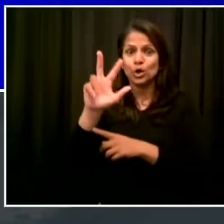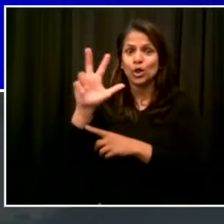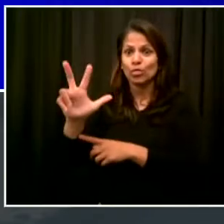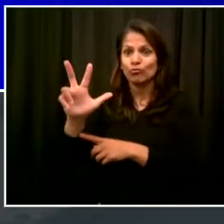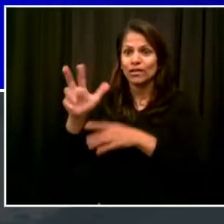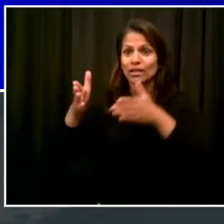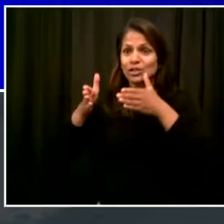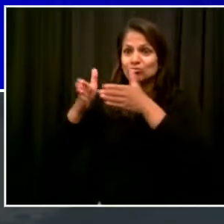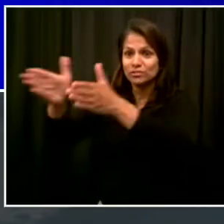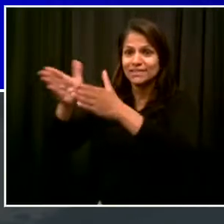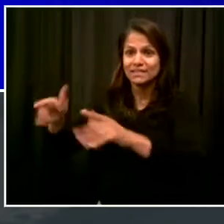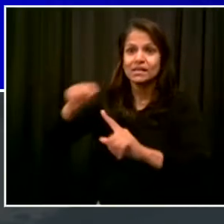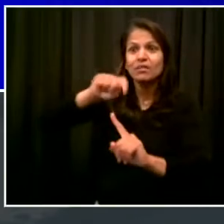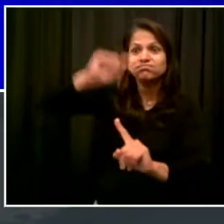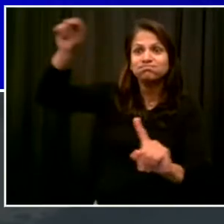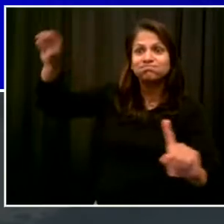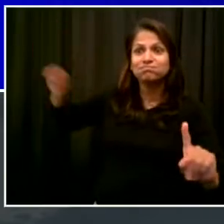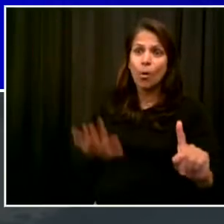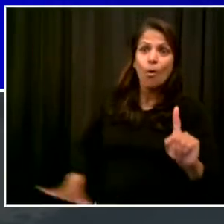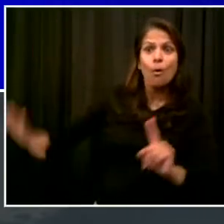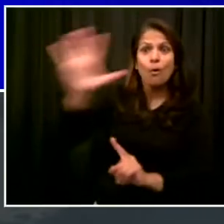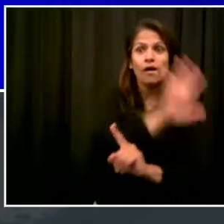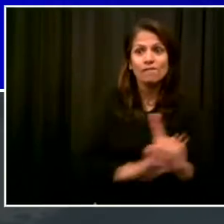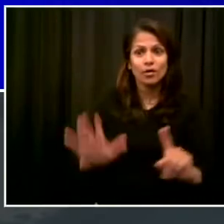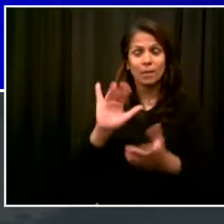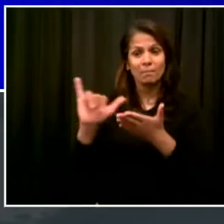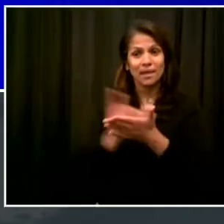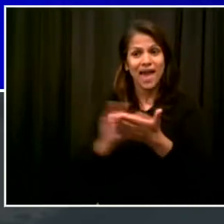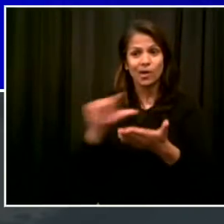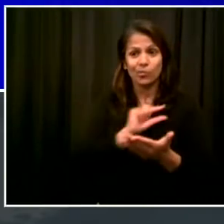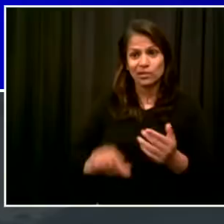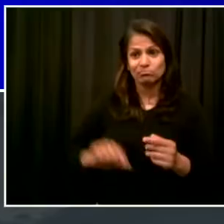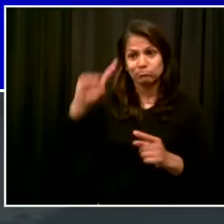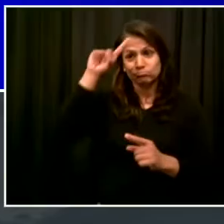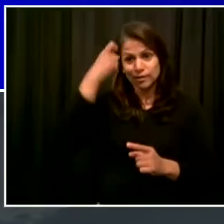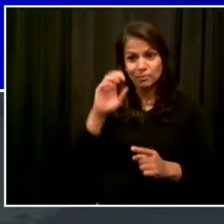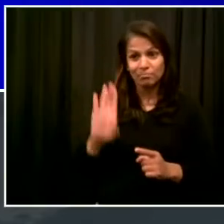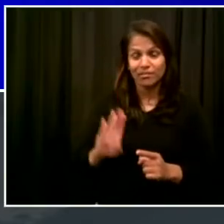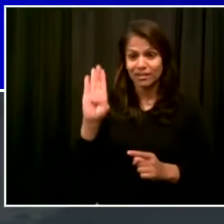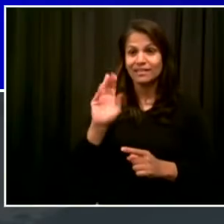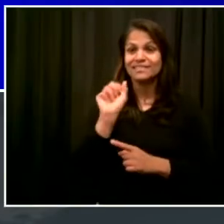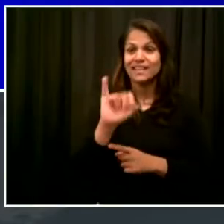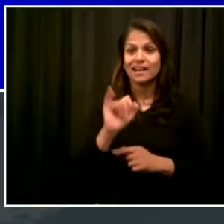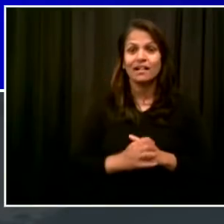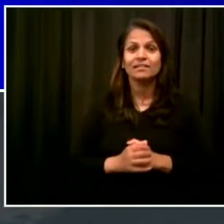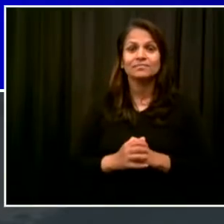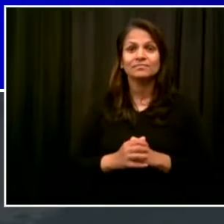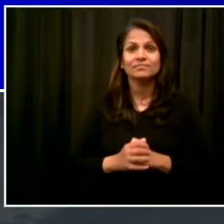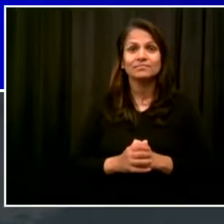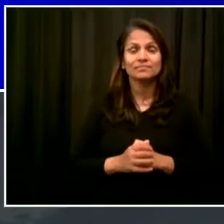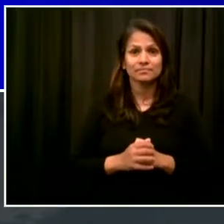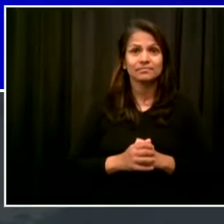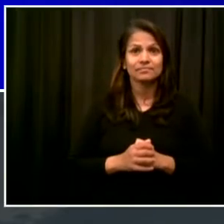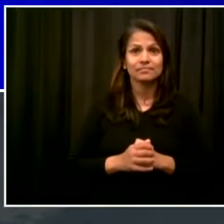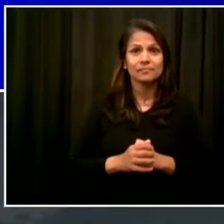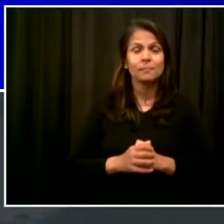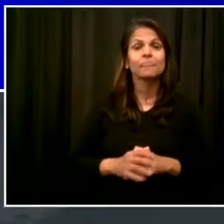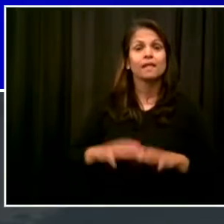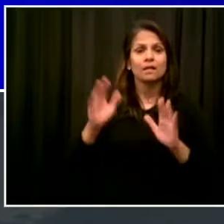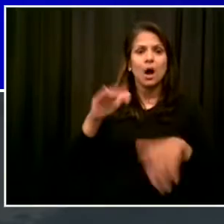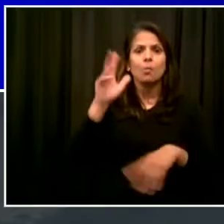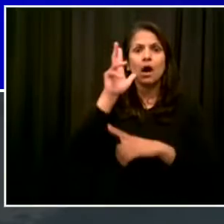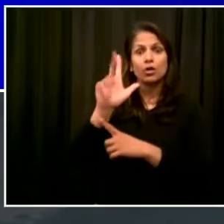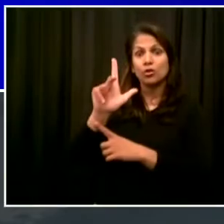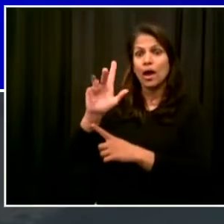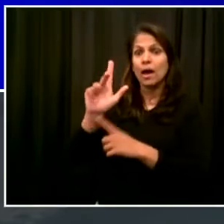with local civic organizations, bids, our precincts. Some of them will be in areas around parks. Some of them will be in the middle of communities. Some of